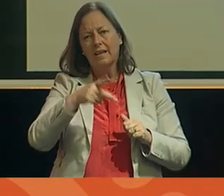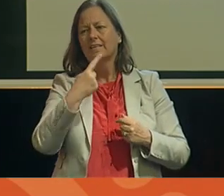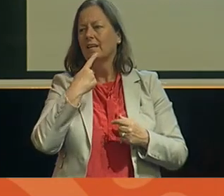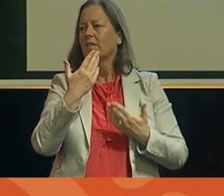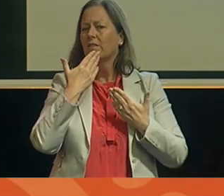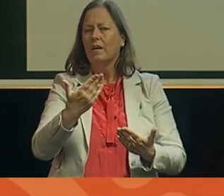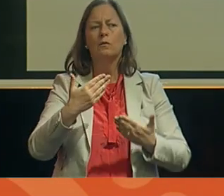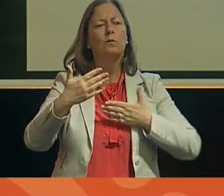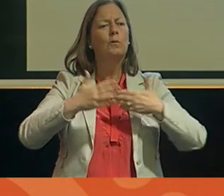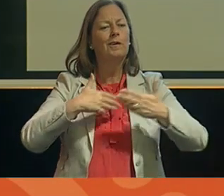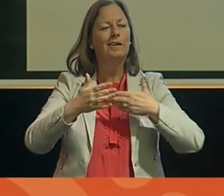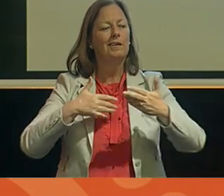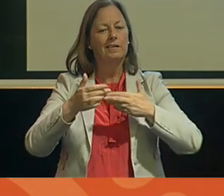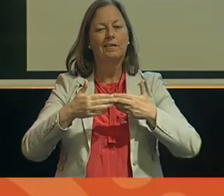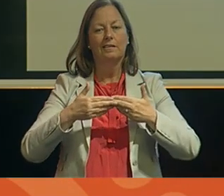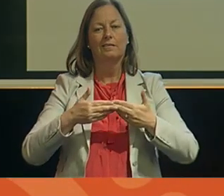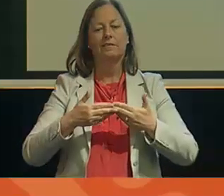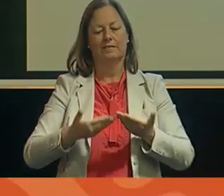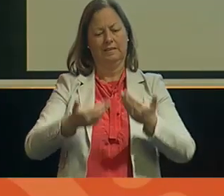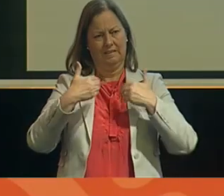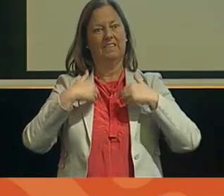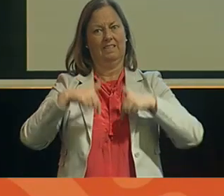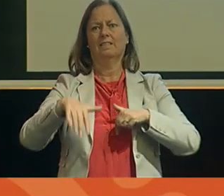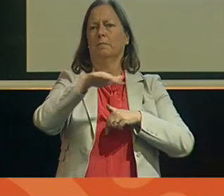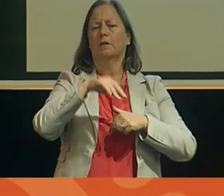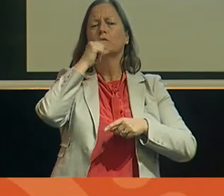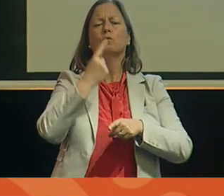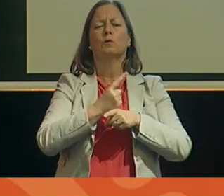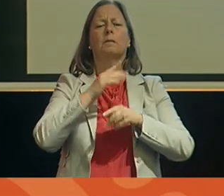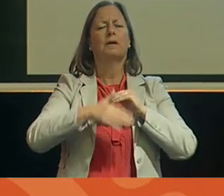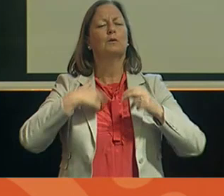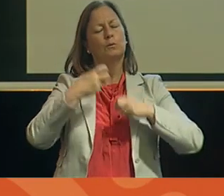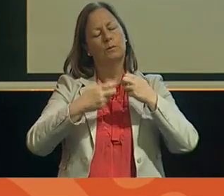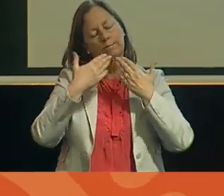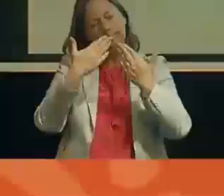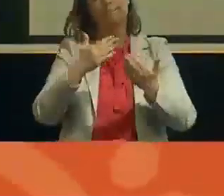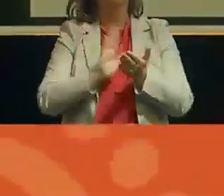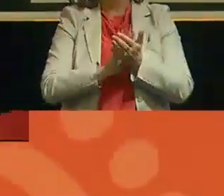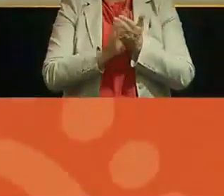to the organizer for giving us this space to talk on our issues. Thank you.